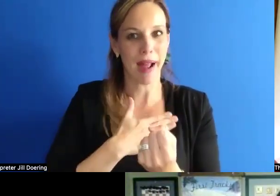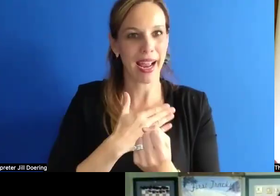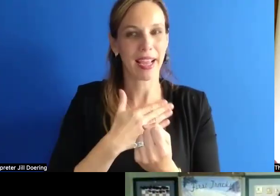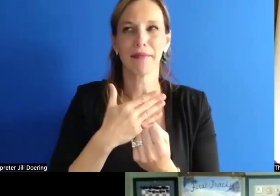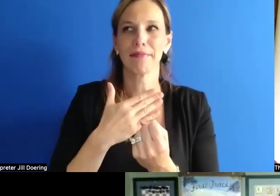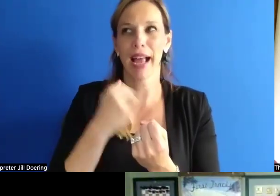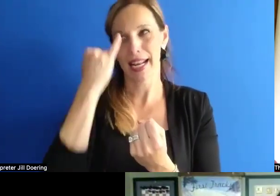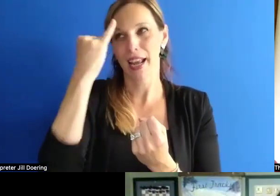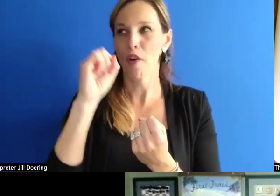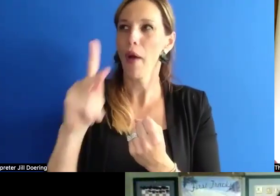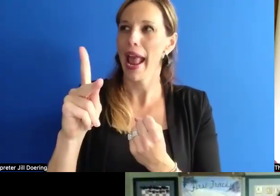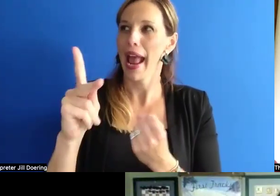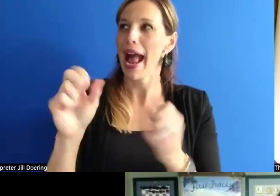just